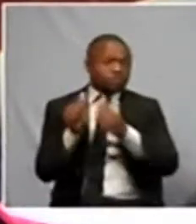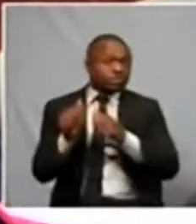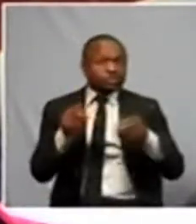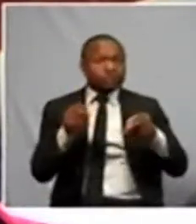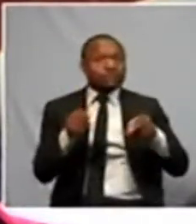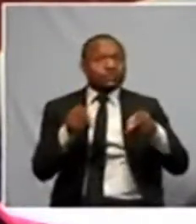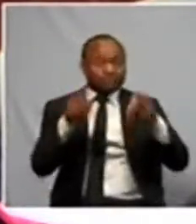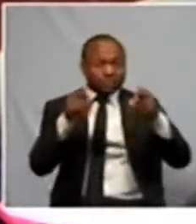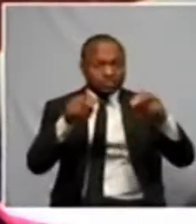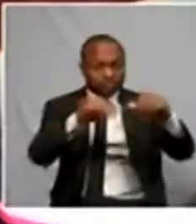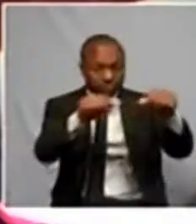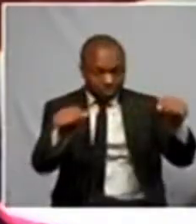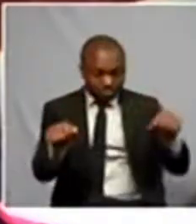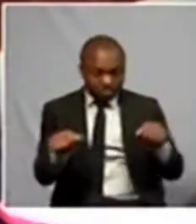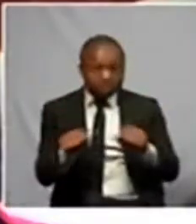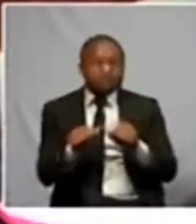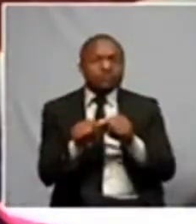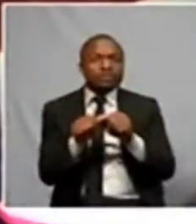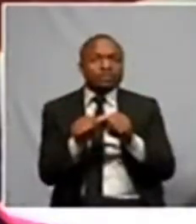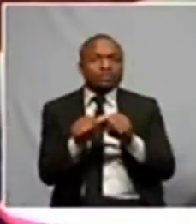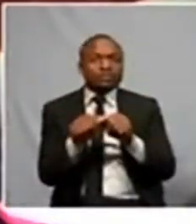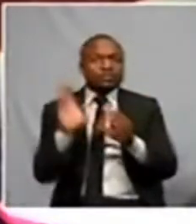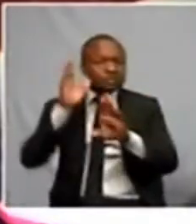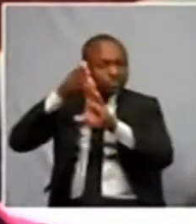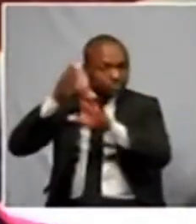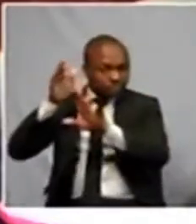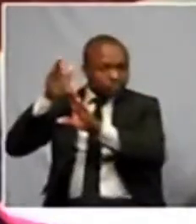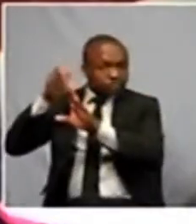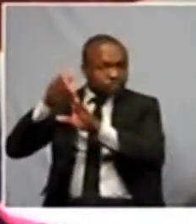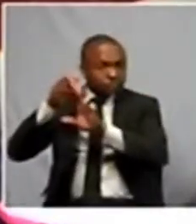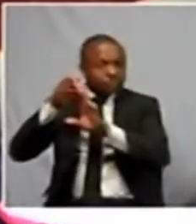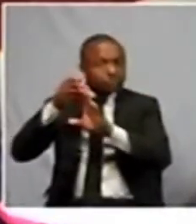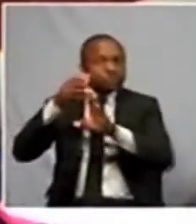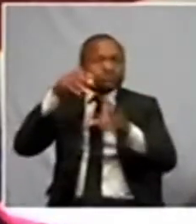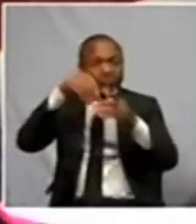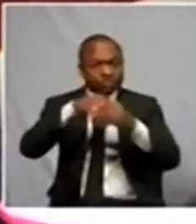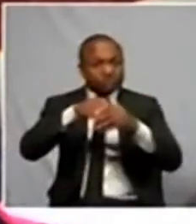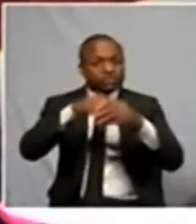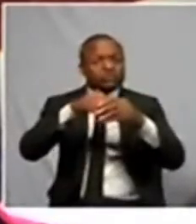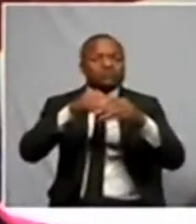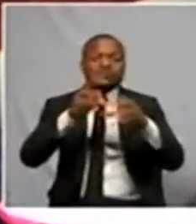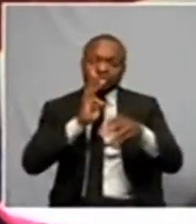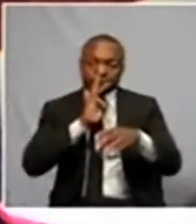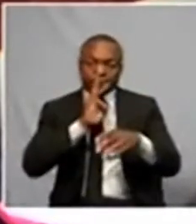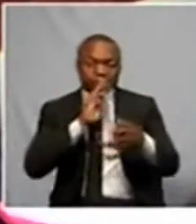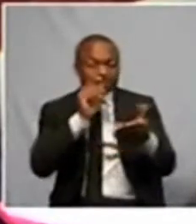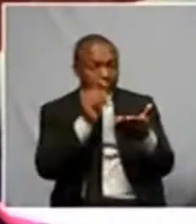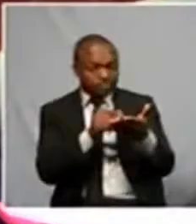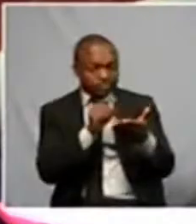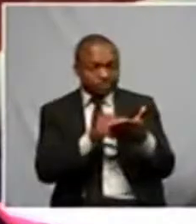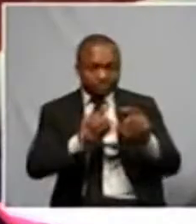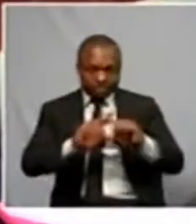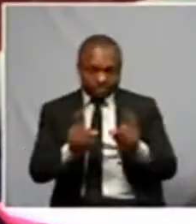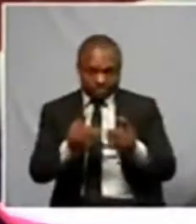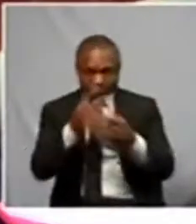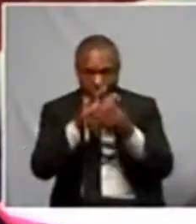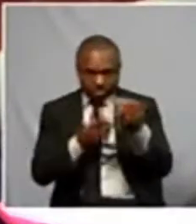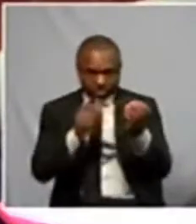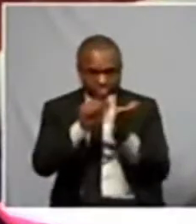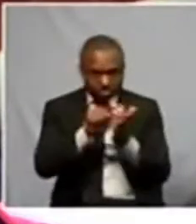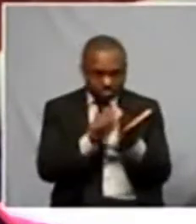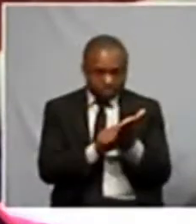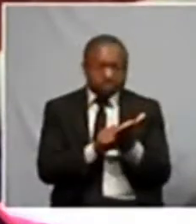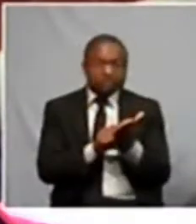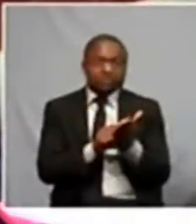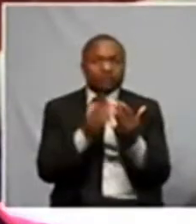the Fisheries Act pertains specifically to inland waters. Despite this distinction, both legal instruments